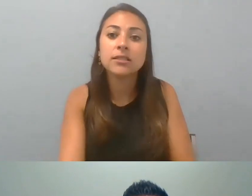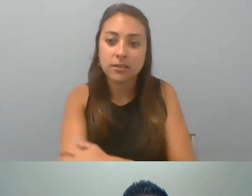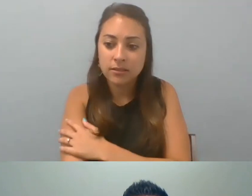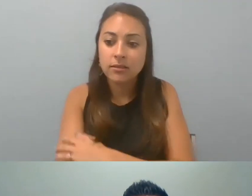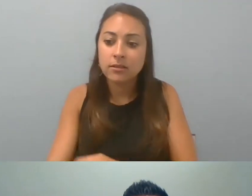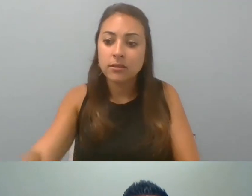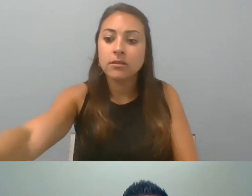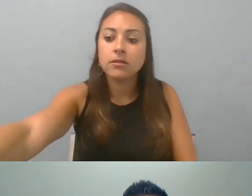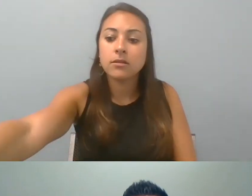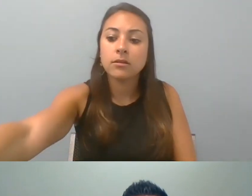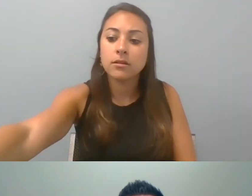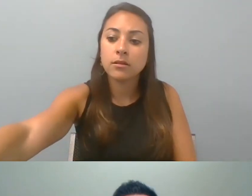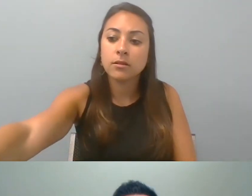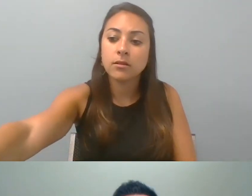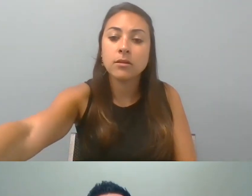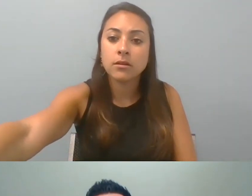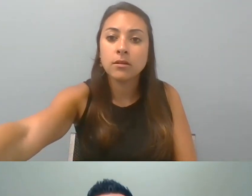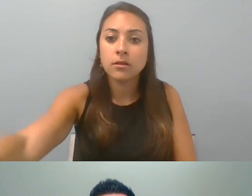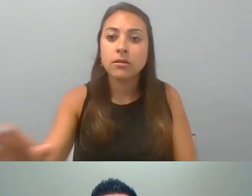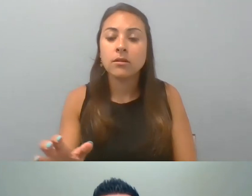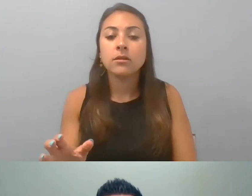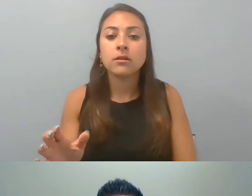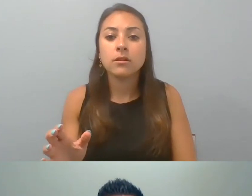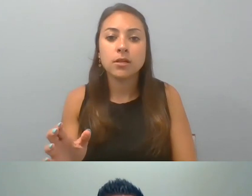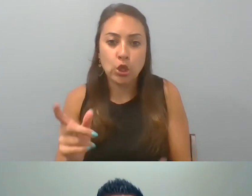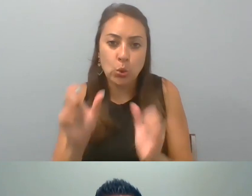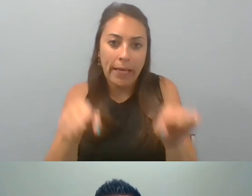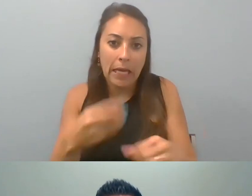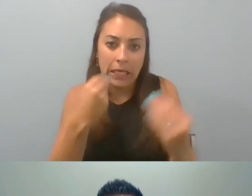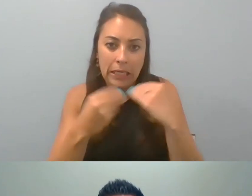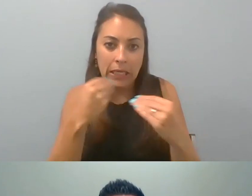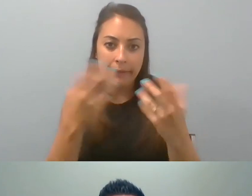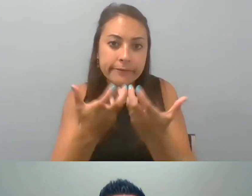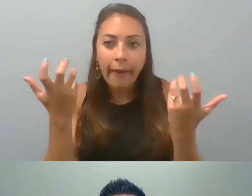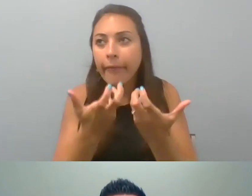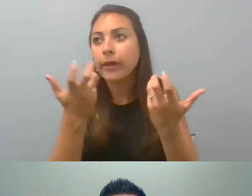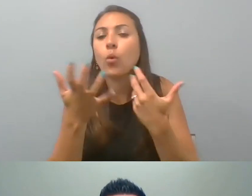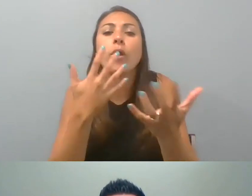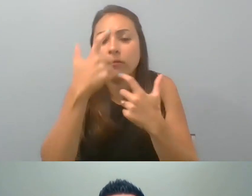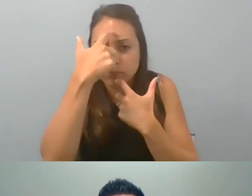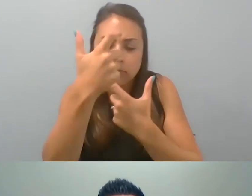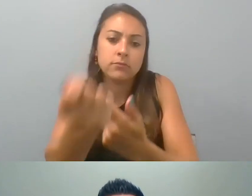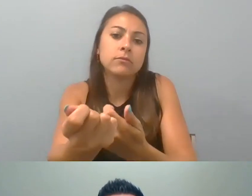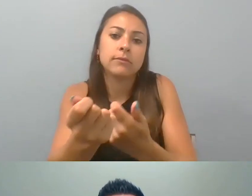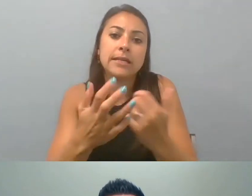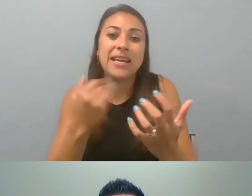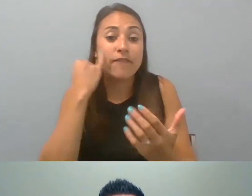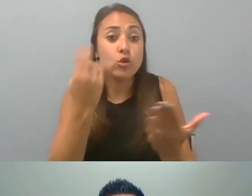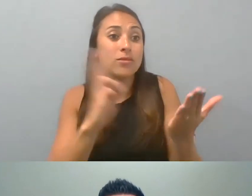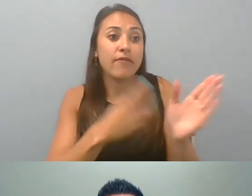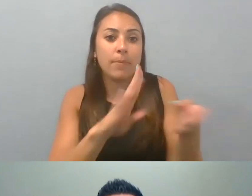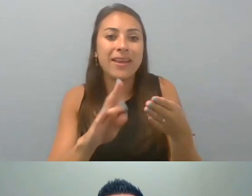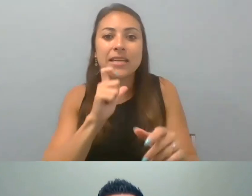refectory and, you know, no one's going to know. It's not going to stop you from eating off of the salad bar or something. You know, every